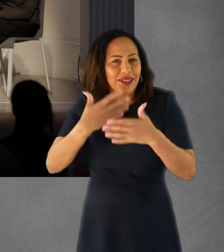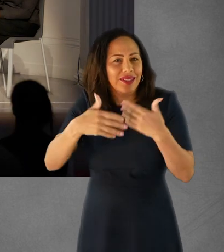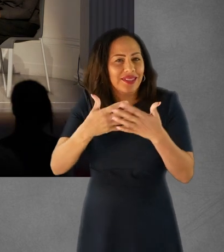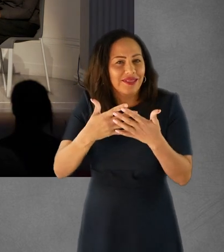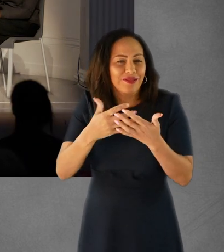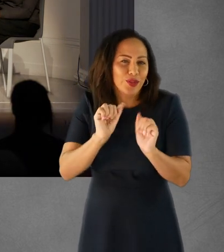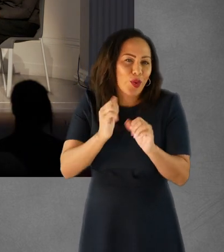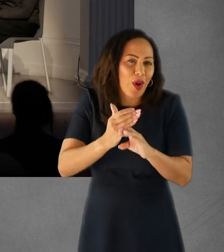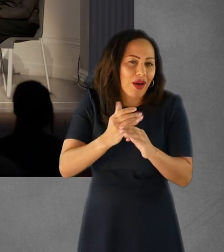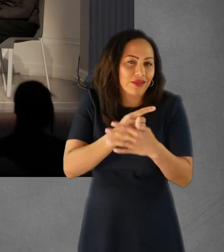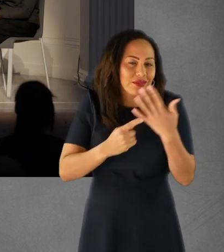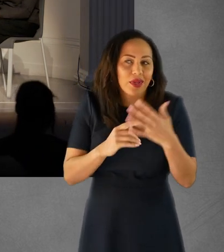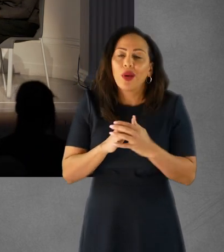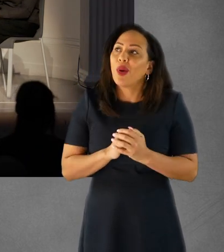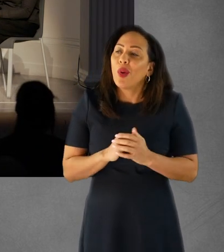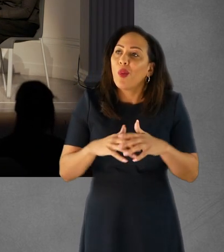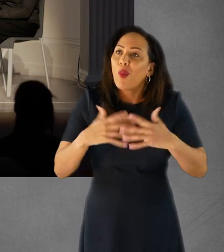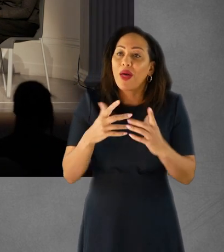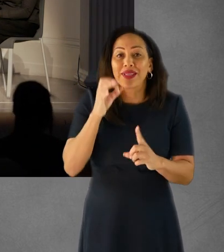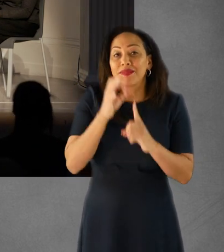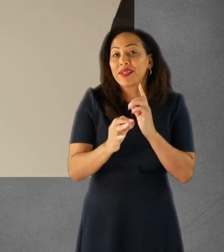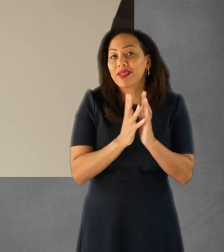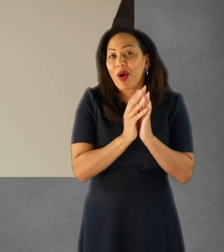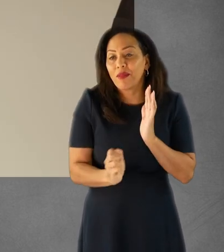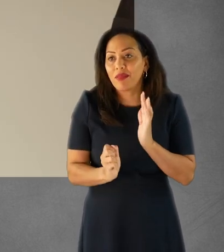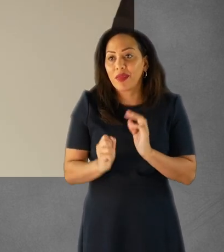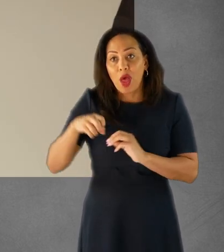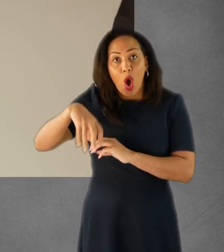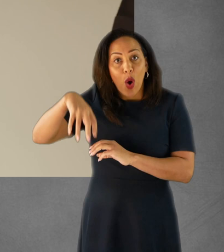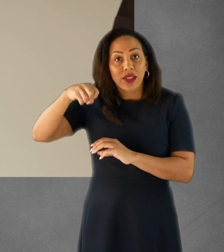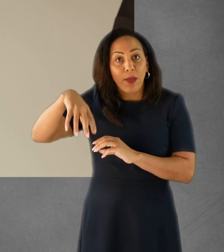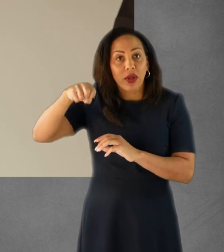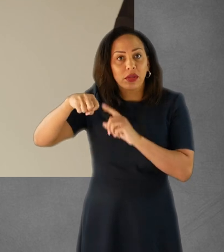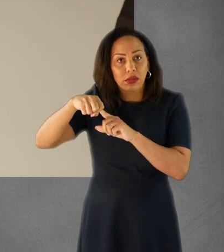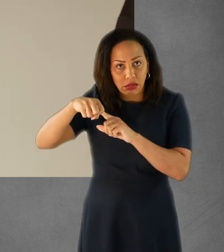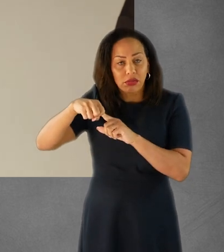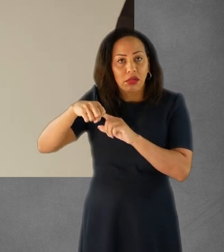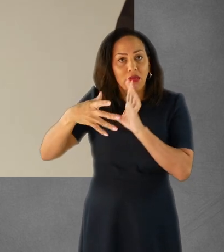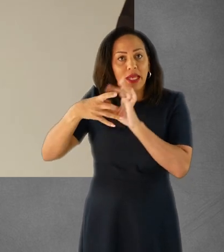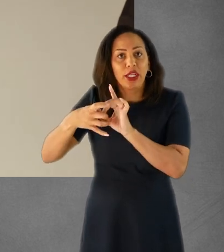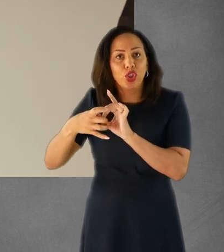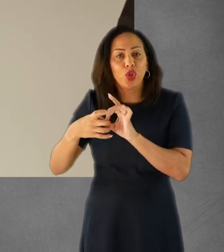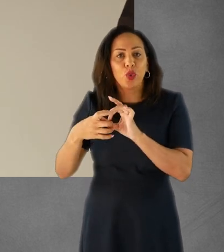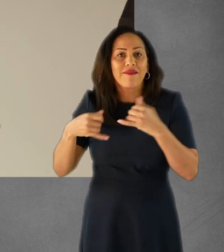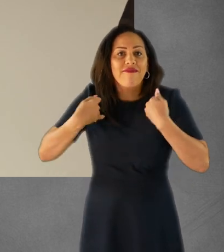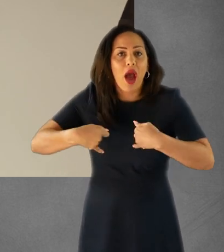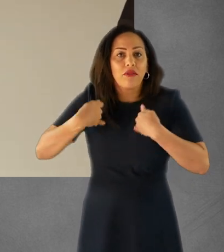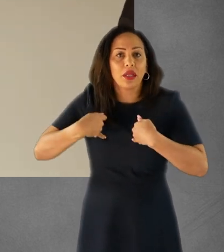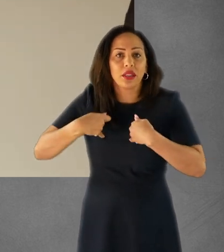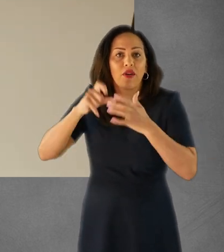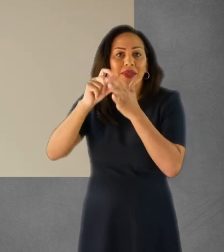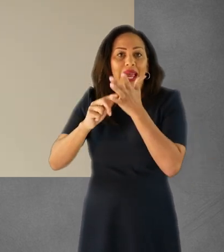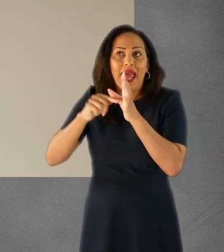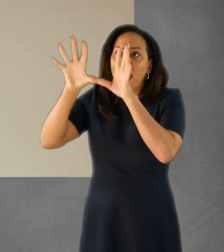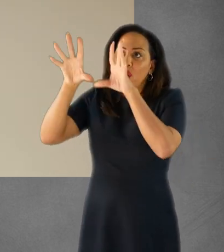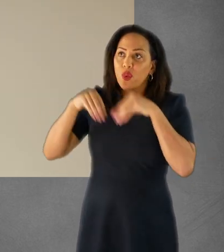specific example in this paper of the octopus evolving from this extraterrestrial virus from the squid, I